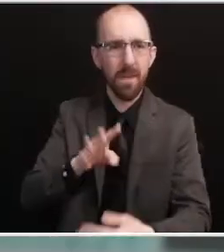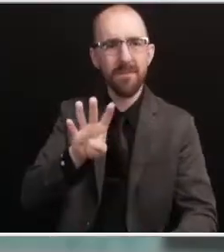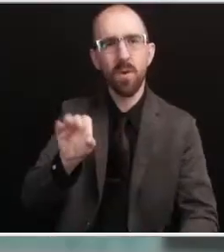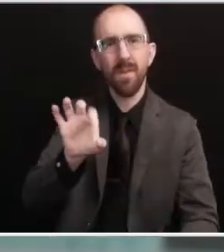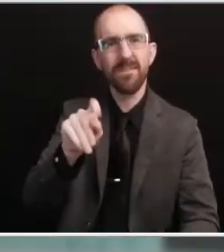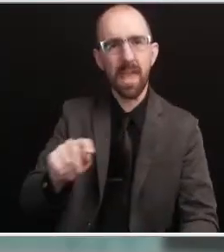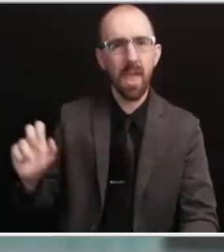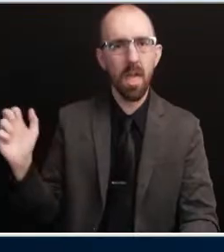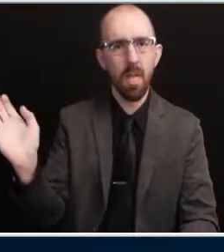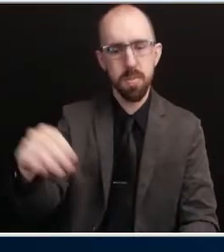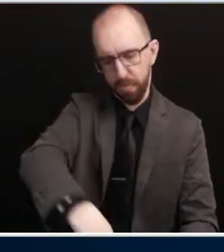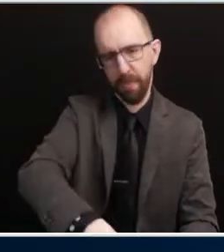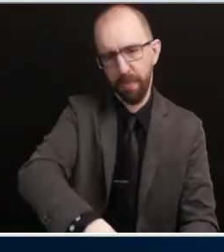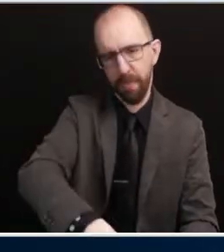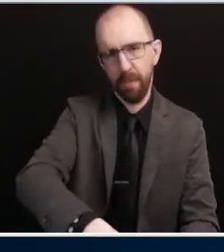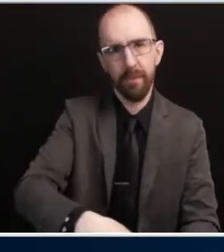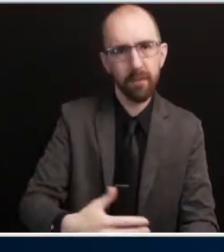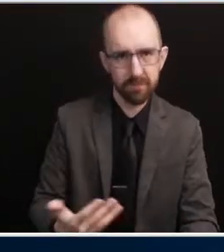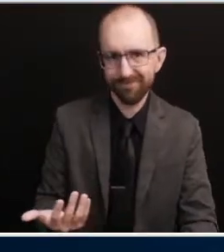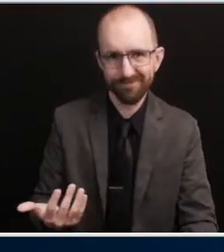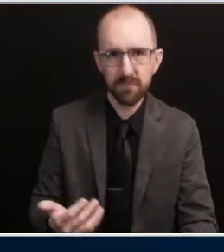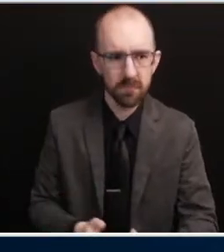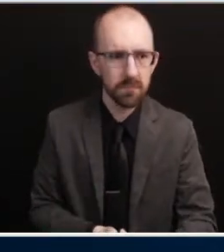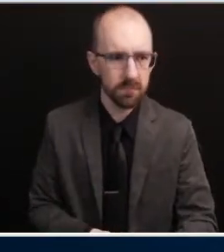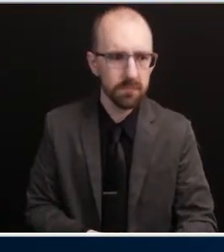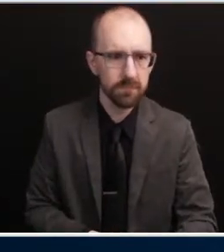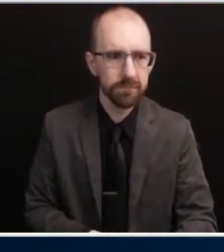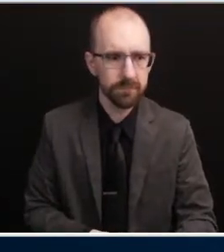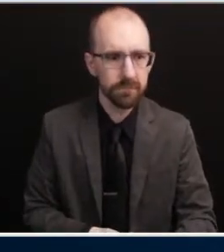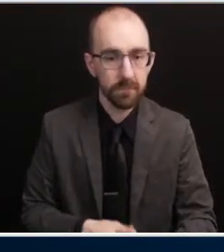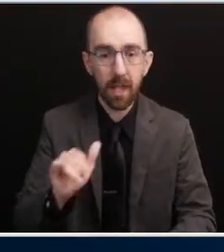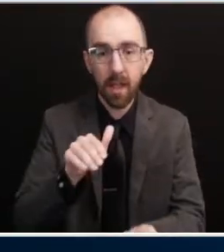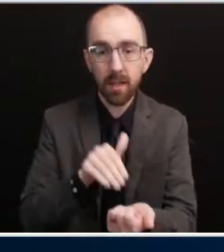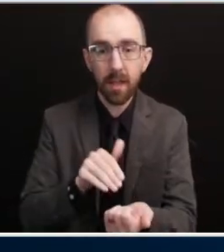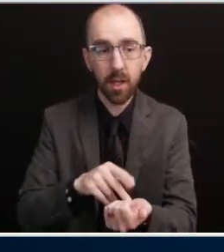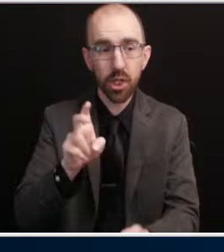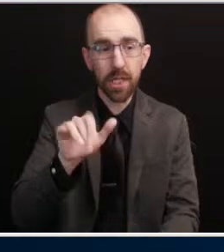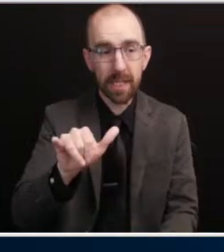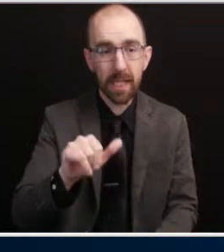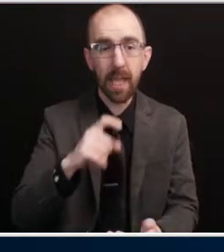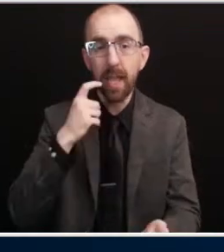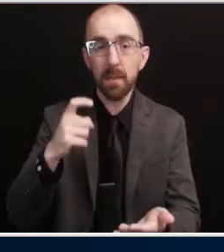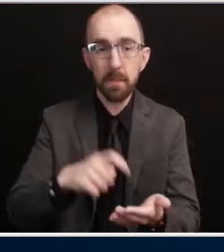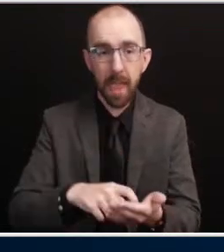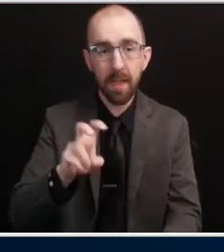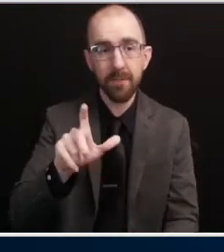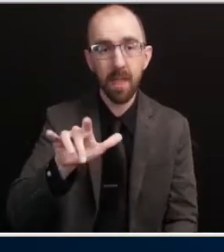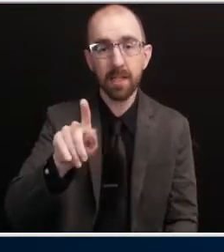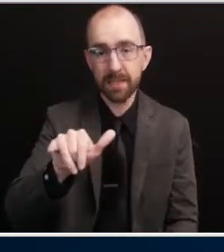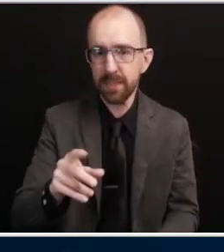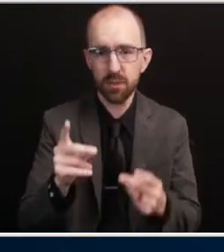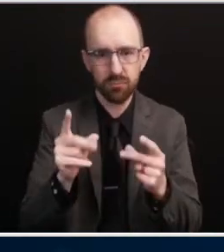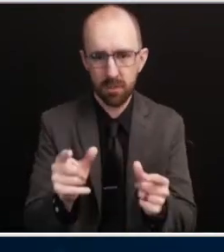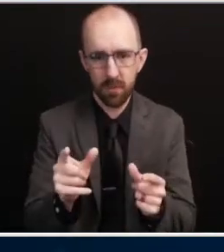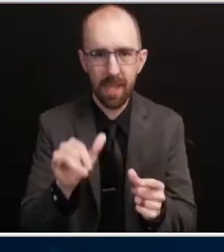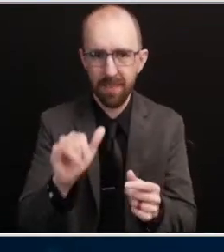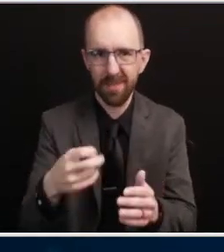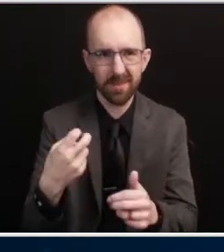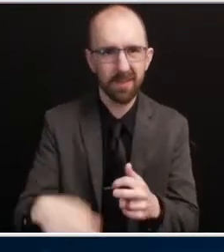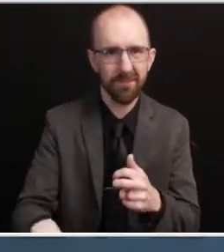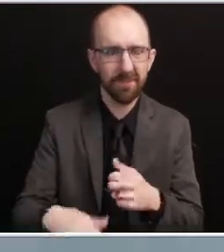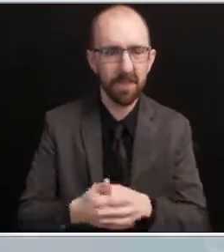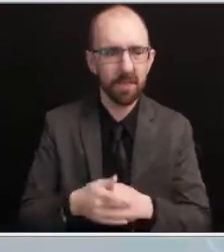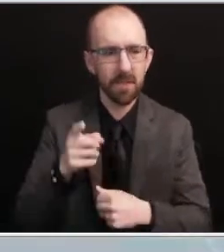So yeah. So just like what Dr. Key was saying, command and velocity. And you knew right away. So that's tough. So you're a sophomore